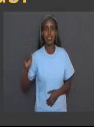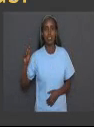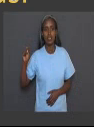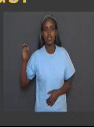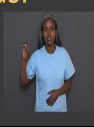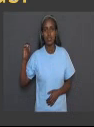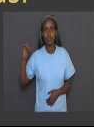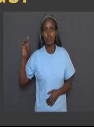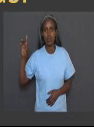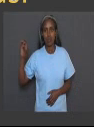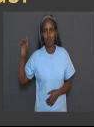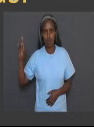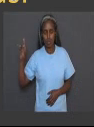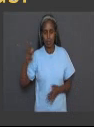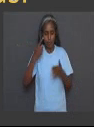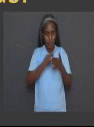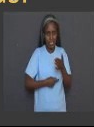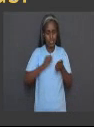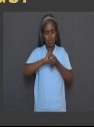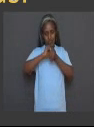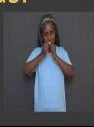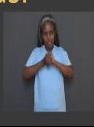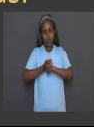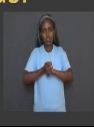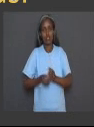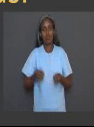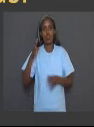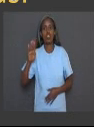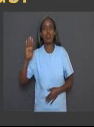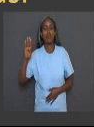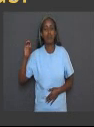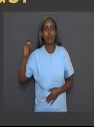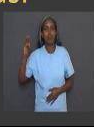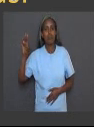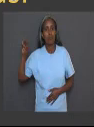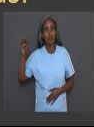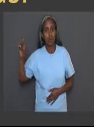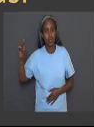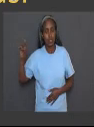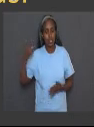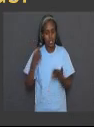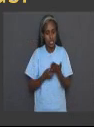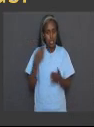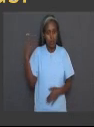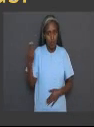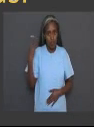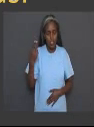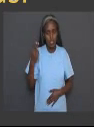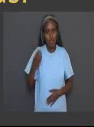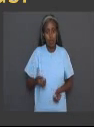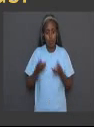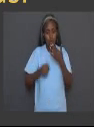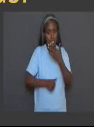Stock prices tend to fluctuate more than bonds, so they are often a more